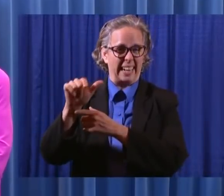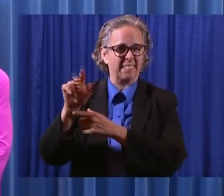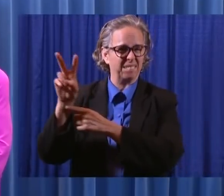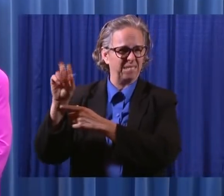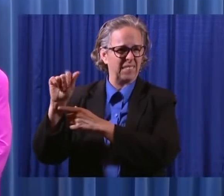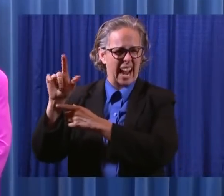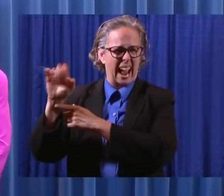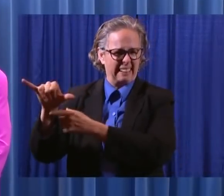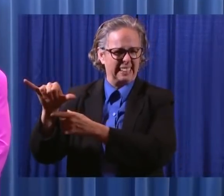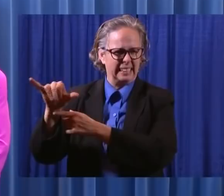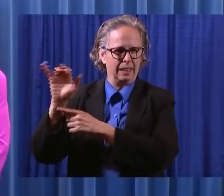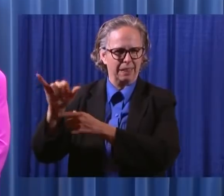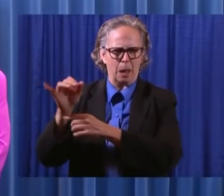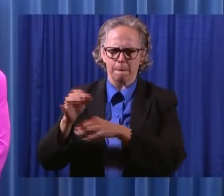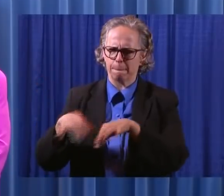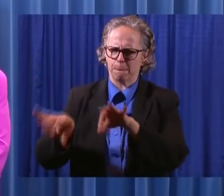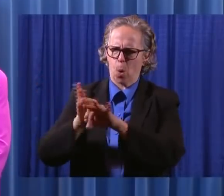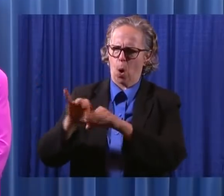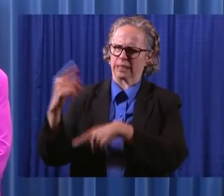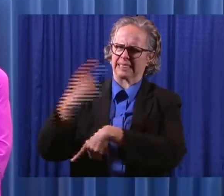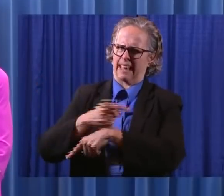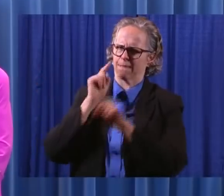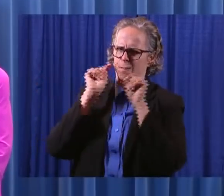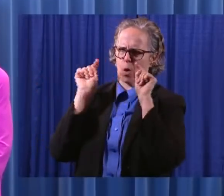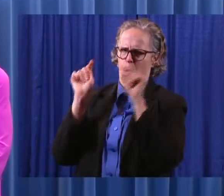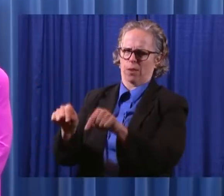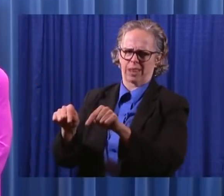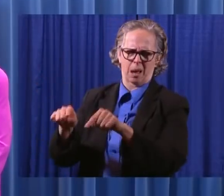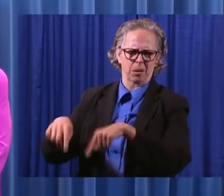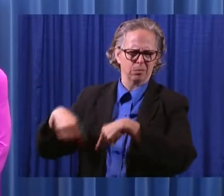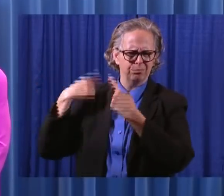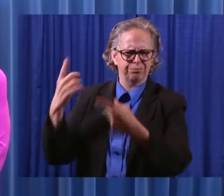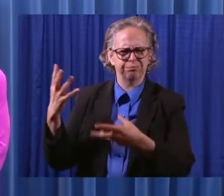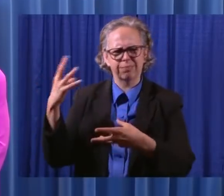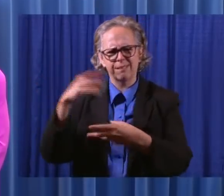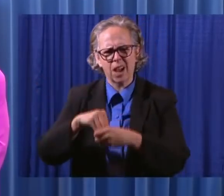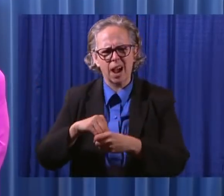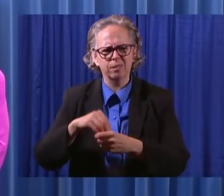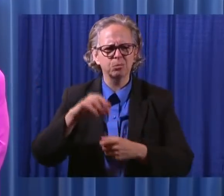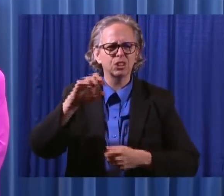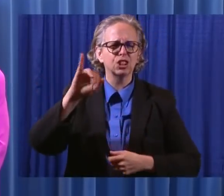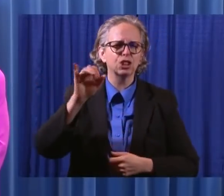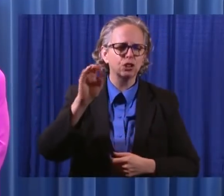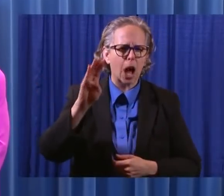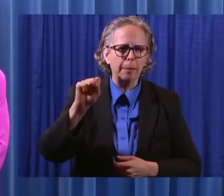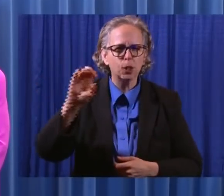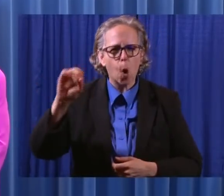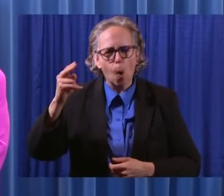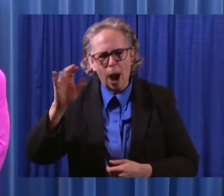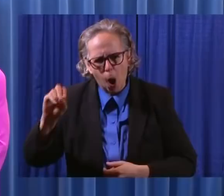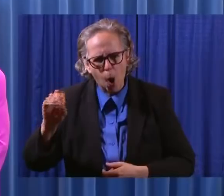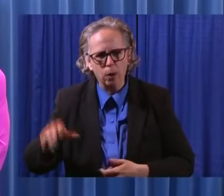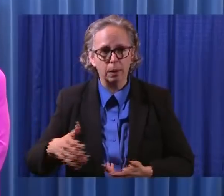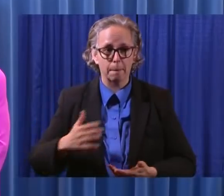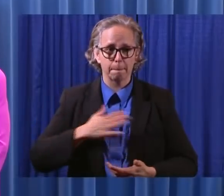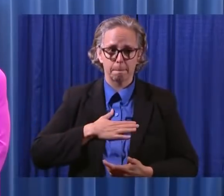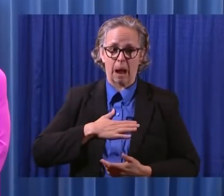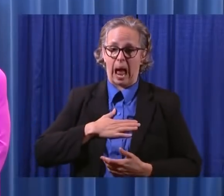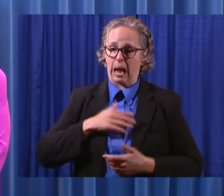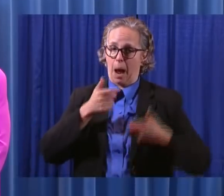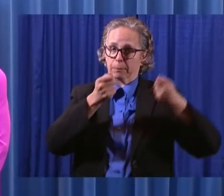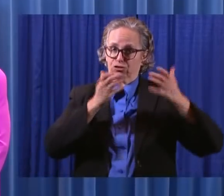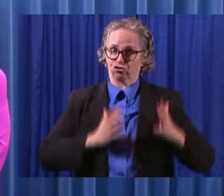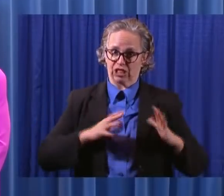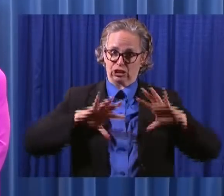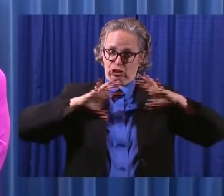much supported. Jobs Ohio has been involved. Our administration has been very much involved. I want to support that. I want to support the